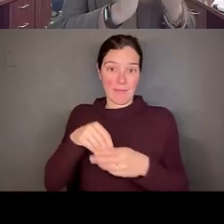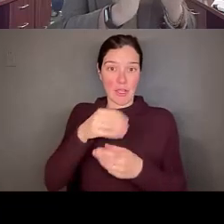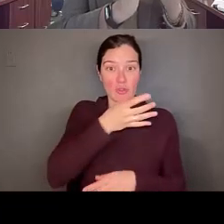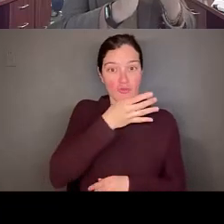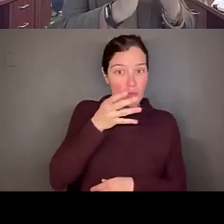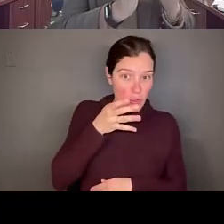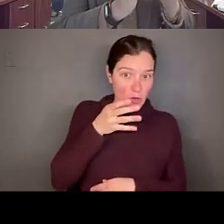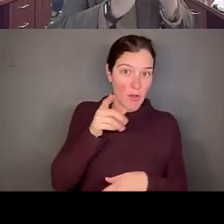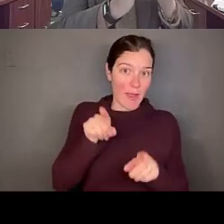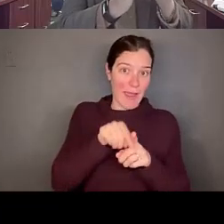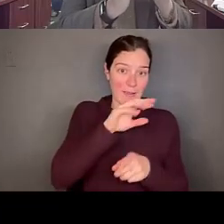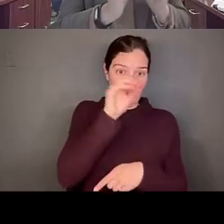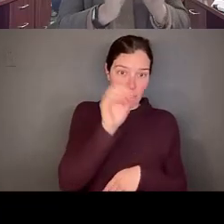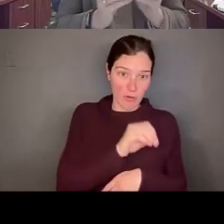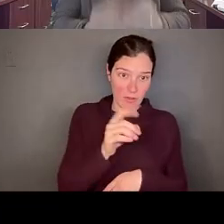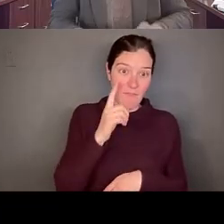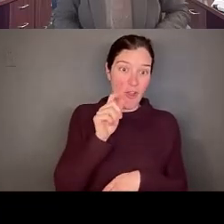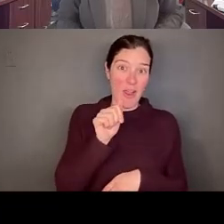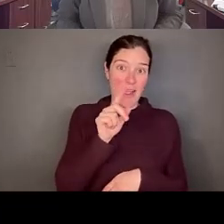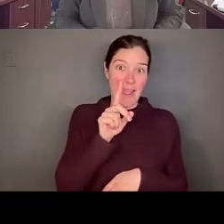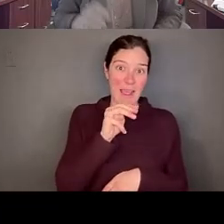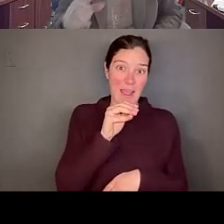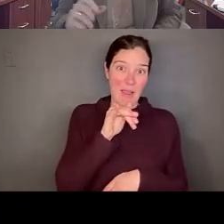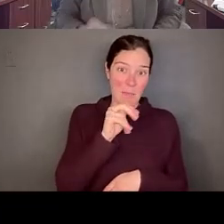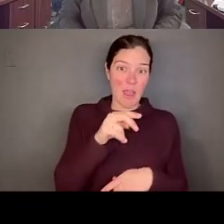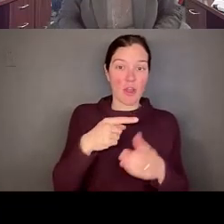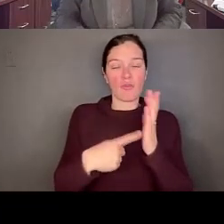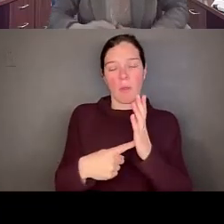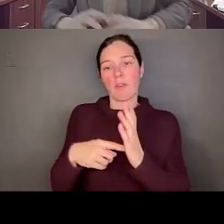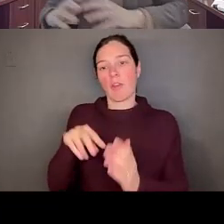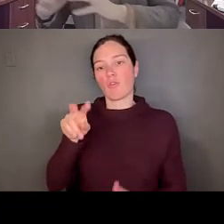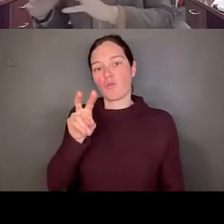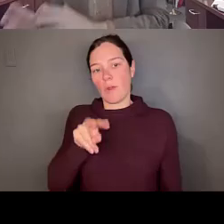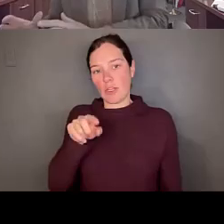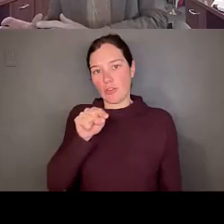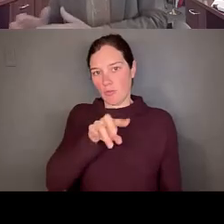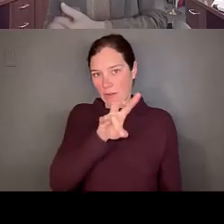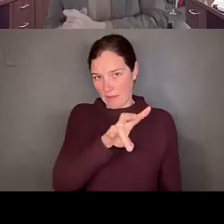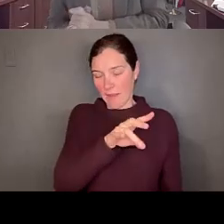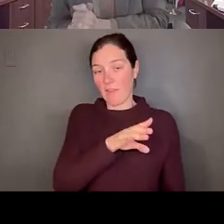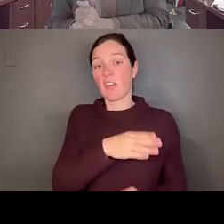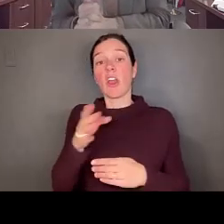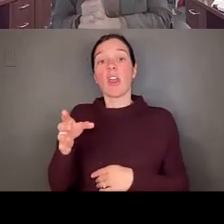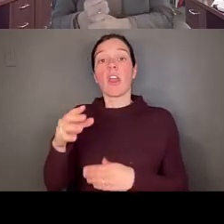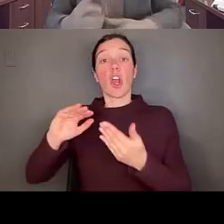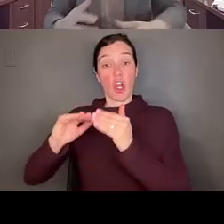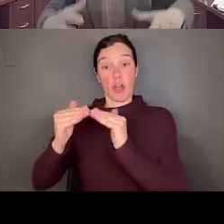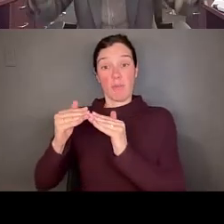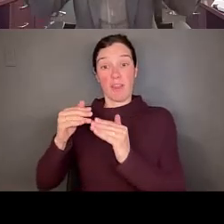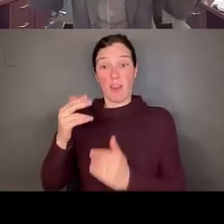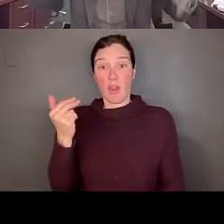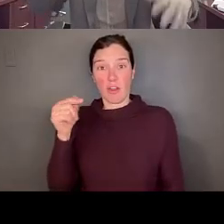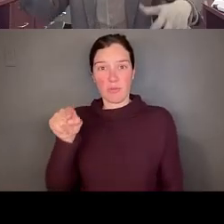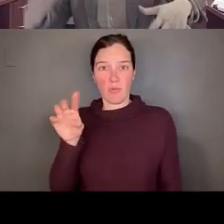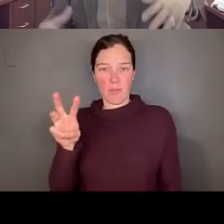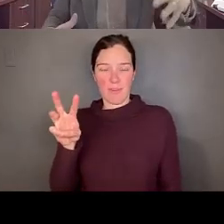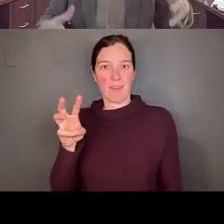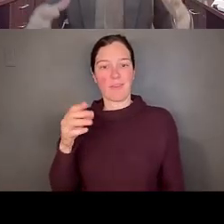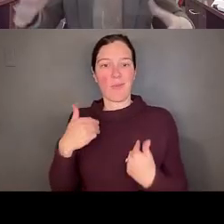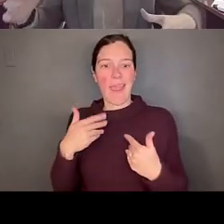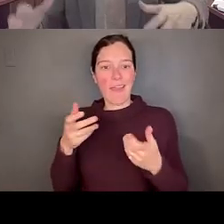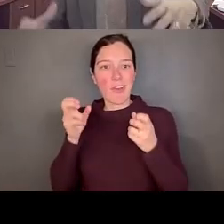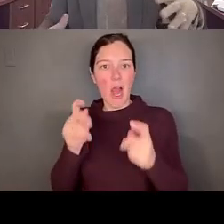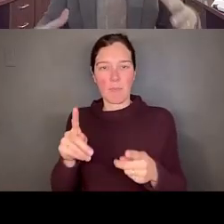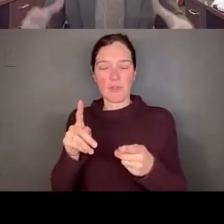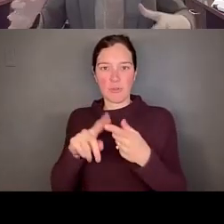a percent, or admin represents 22.7% of total expenses, but compared to urban, it's only 13.6. So we've got an opportunity. We've got to help